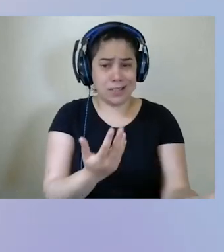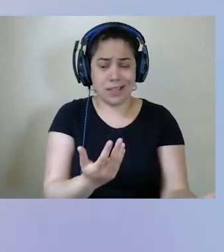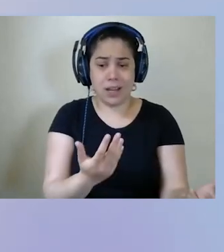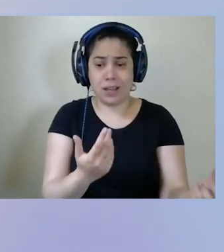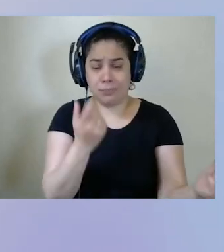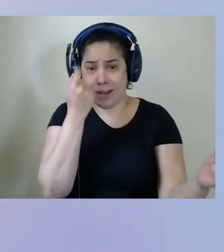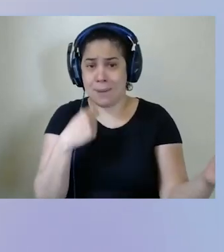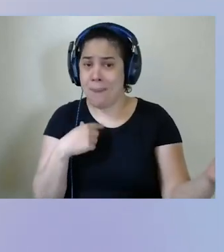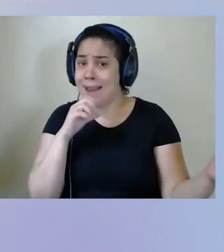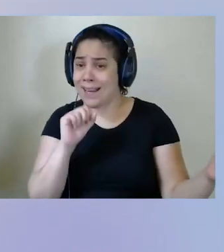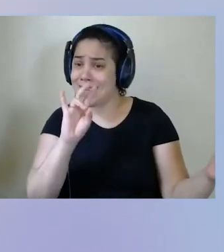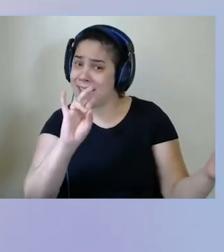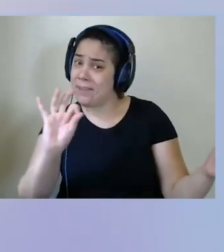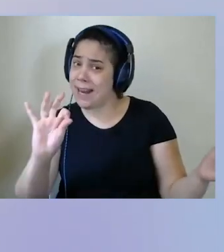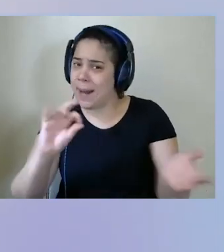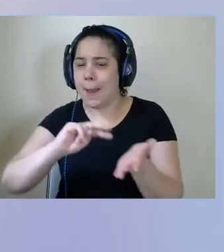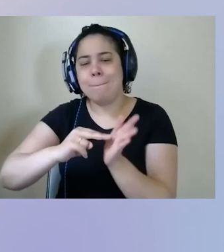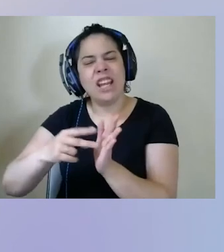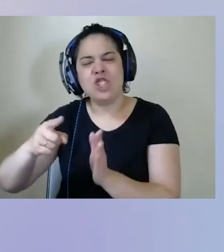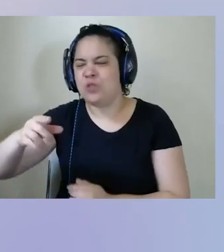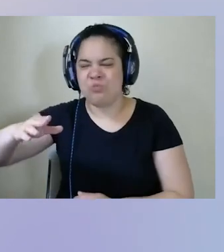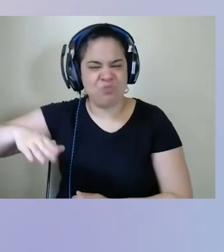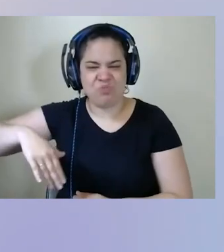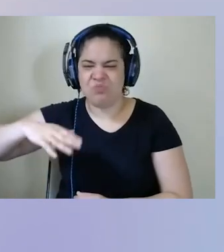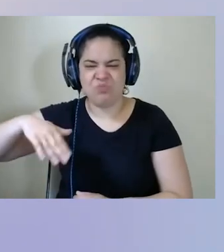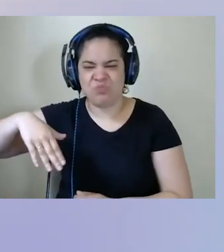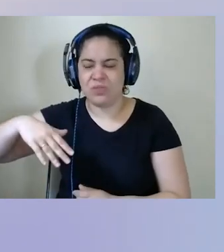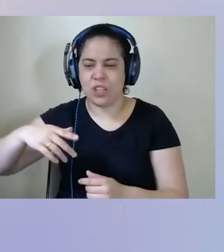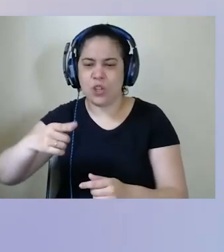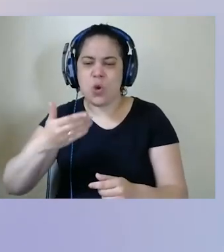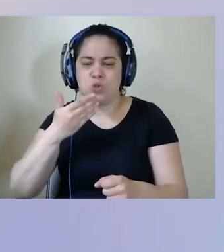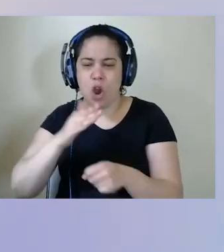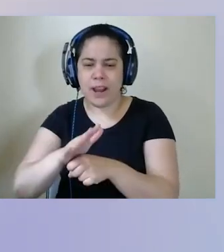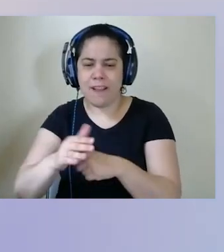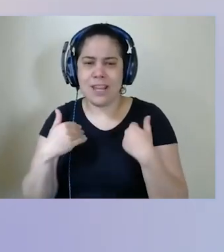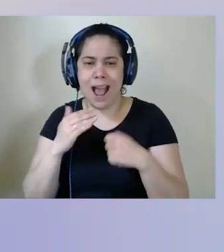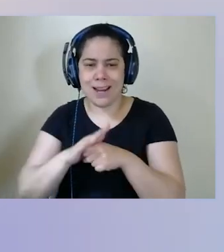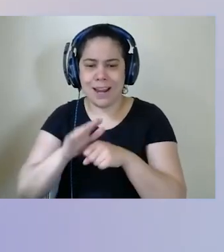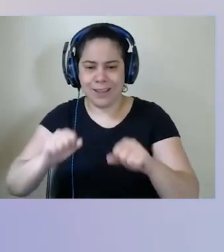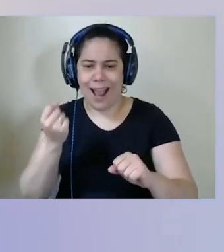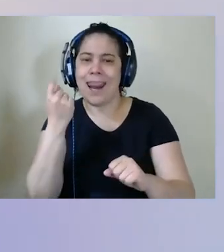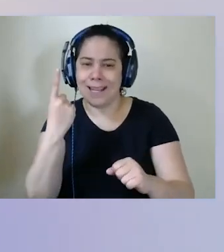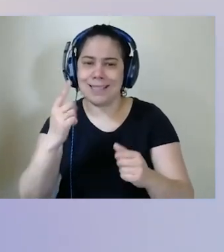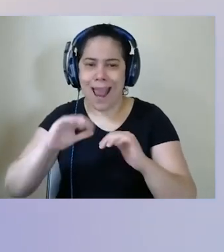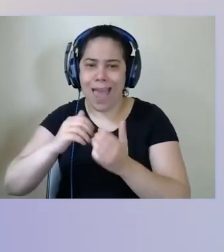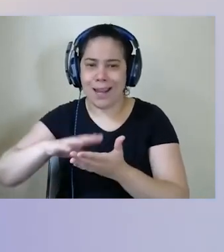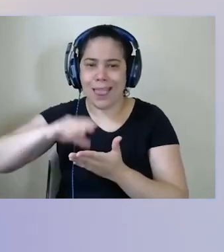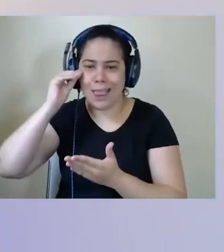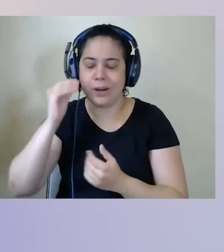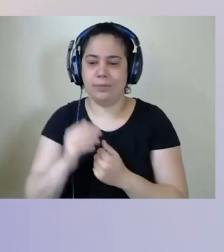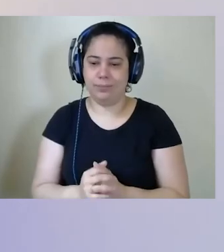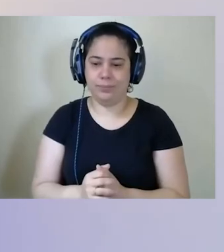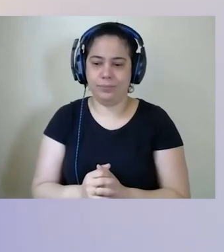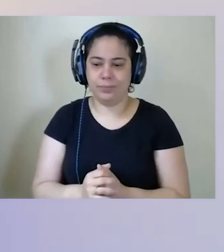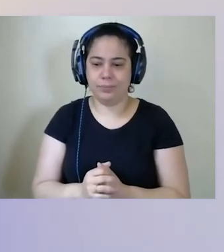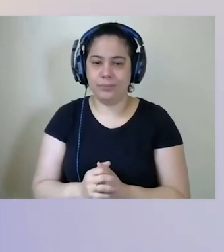it's not too late, guys. It's not too late to learn. That's great. Thank you. If folks have questions,